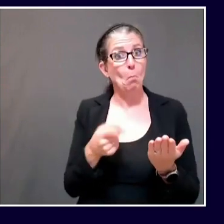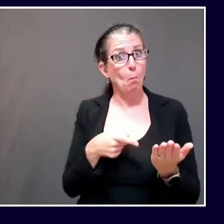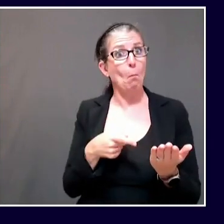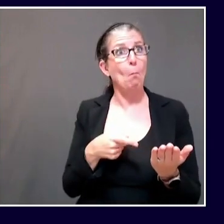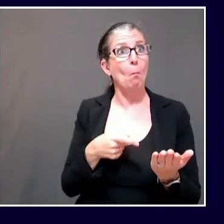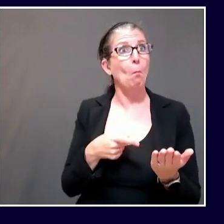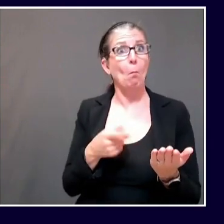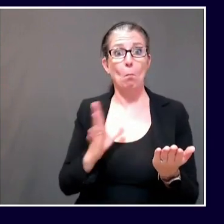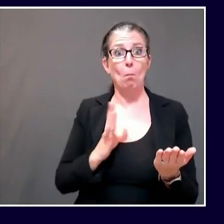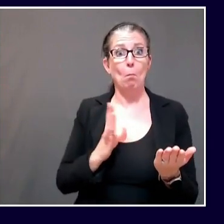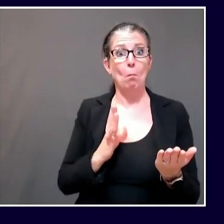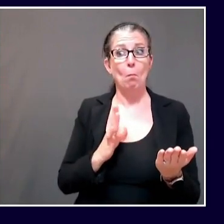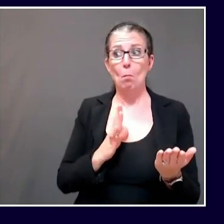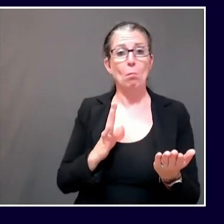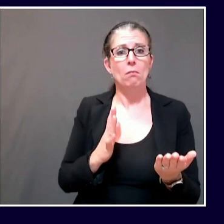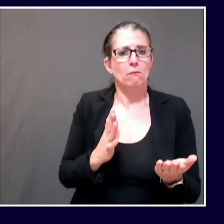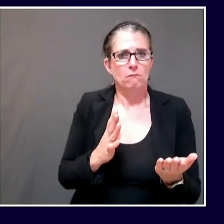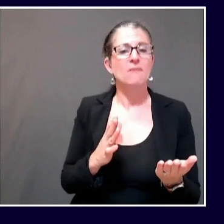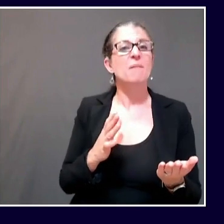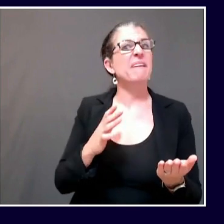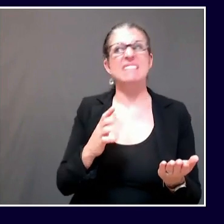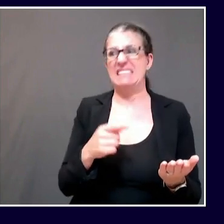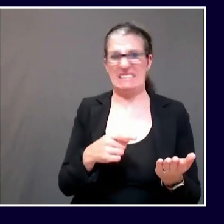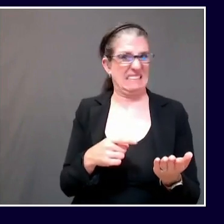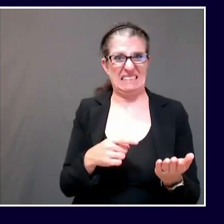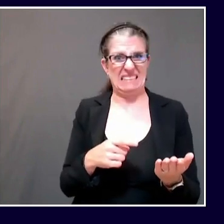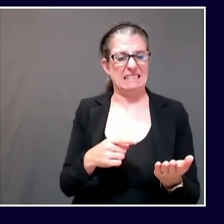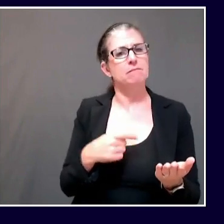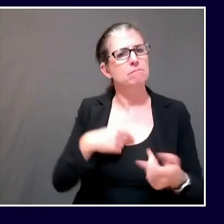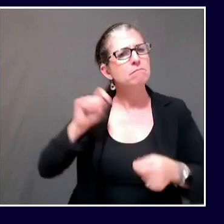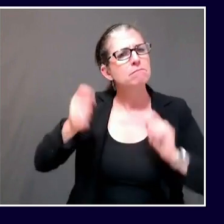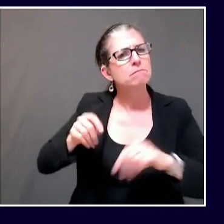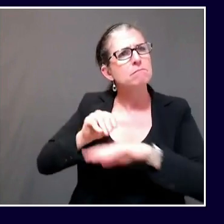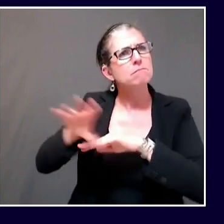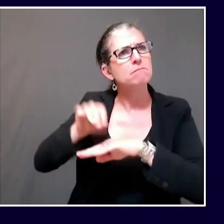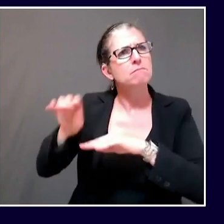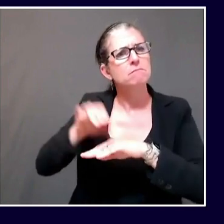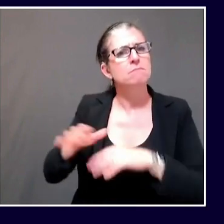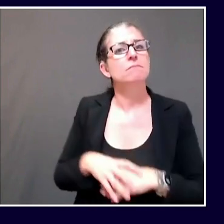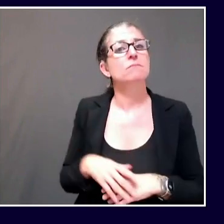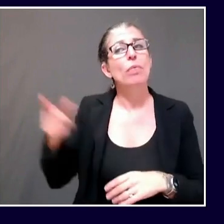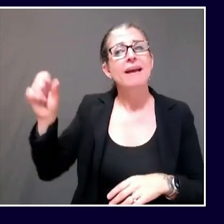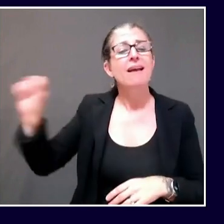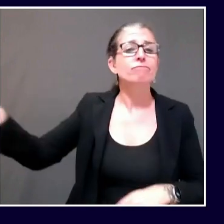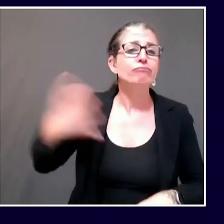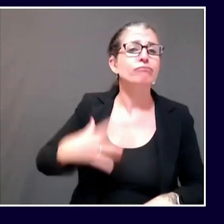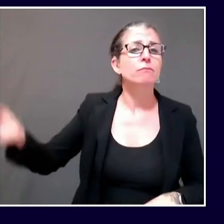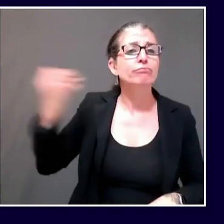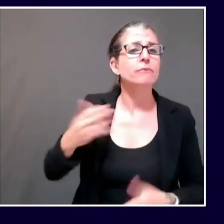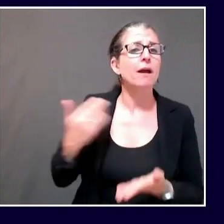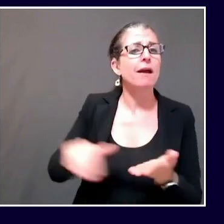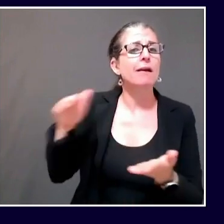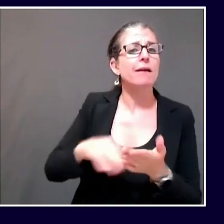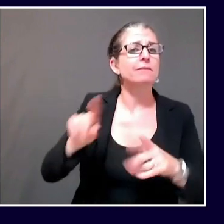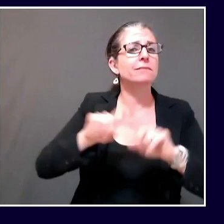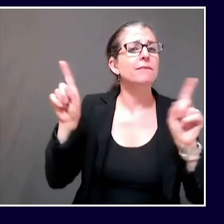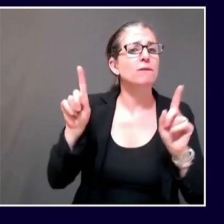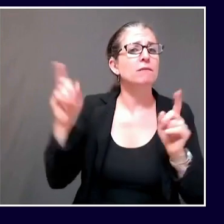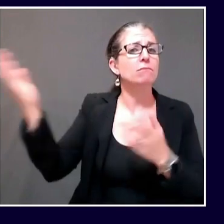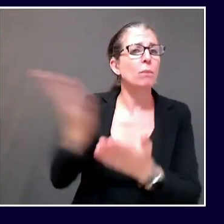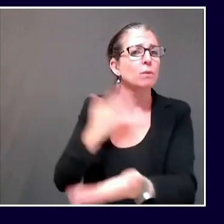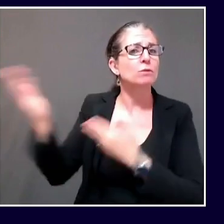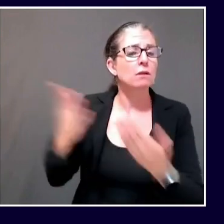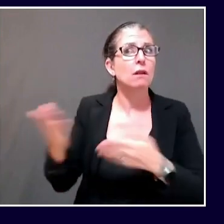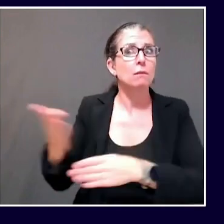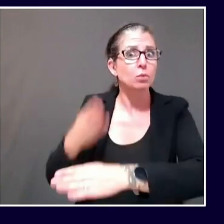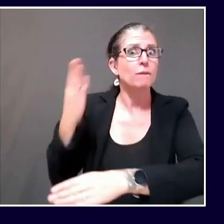with guidance or if there's problems with the guidance, we will review, because it is our job to help